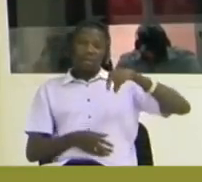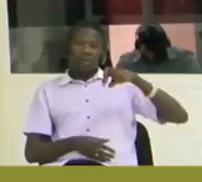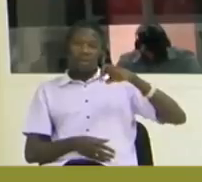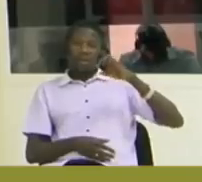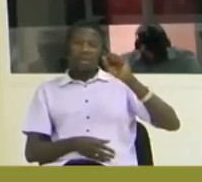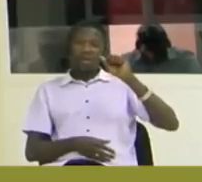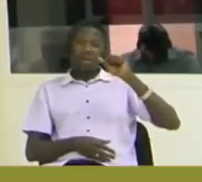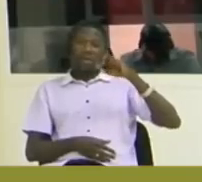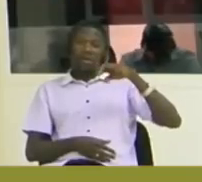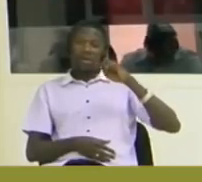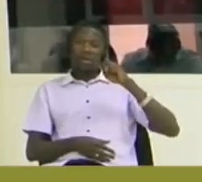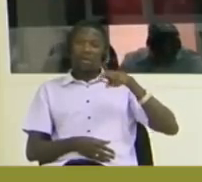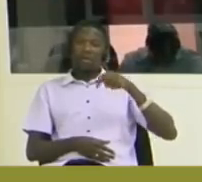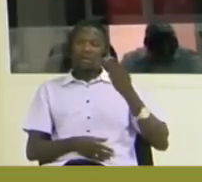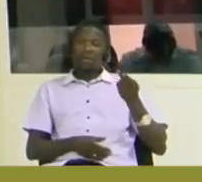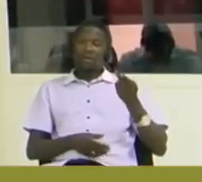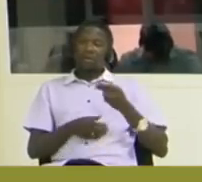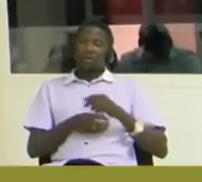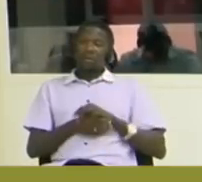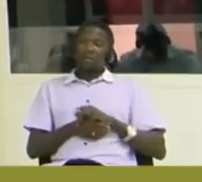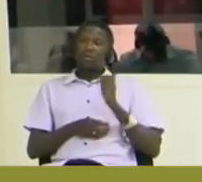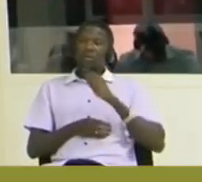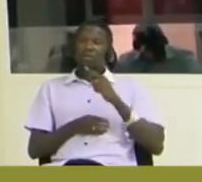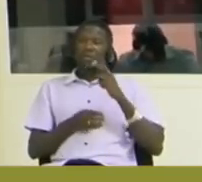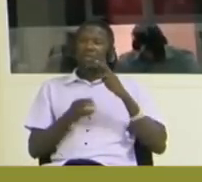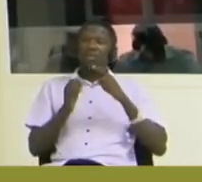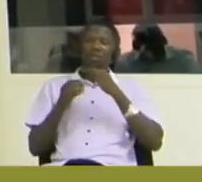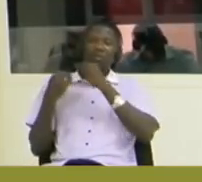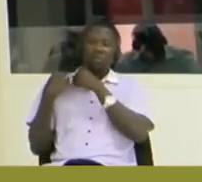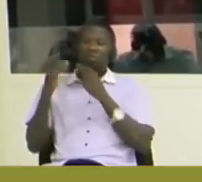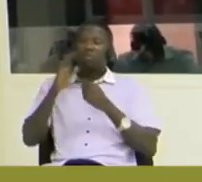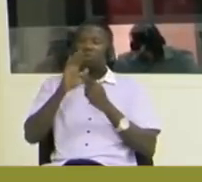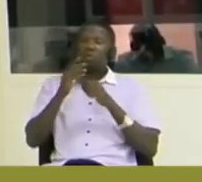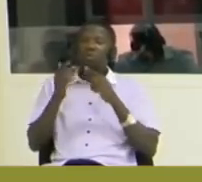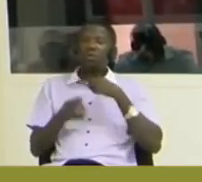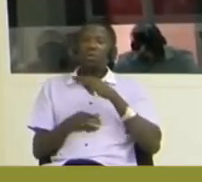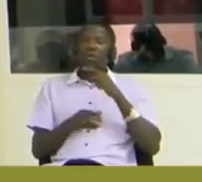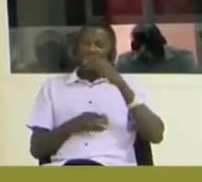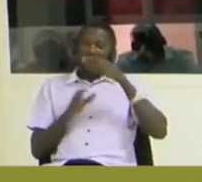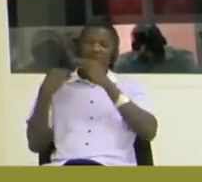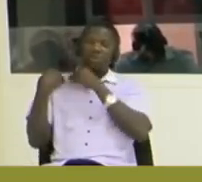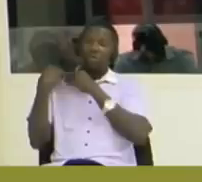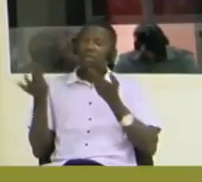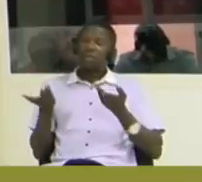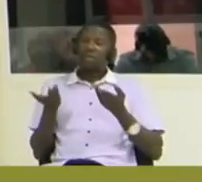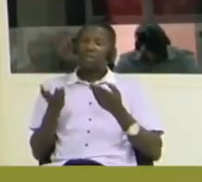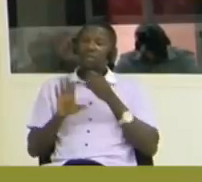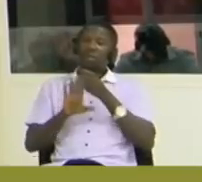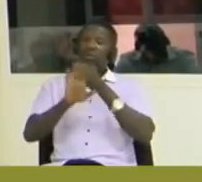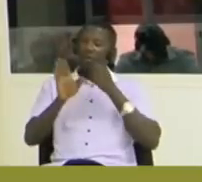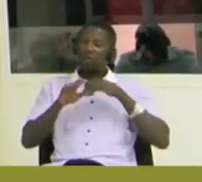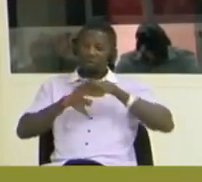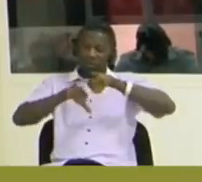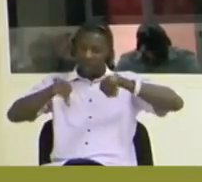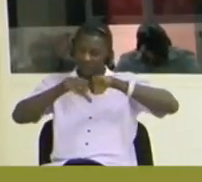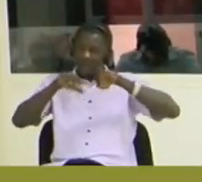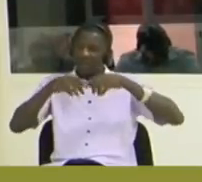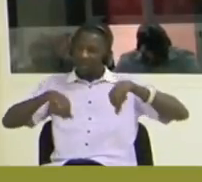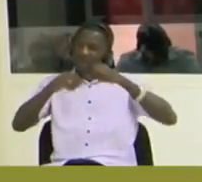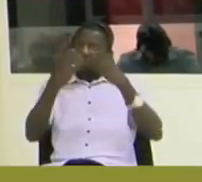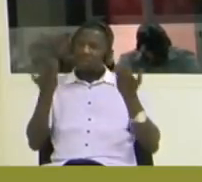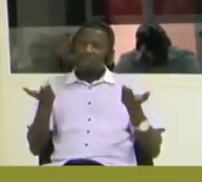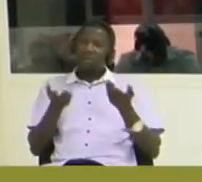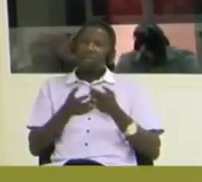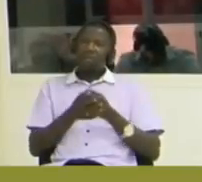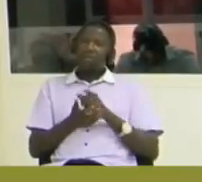is, the role is to protect our territorial waters. Wouldn't that include detecting and taking care of those boats